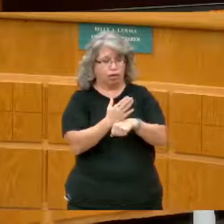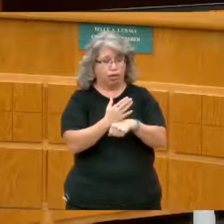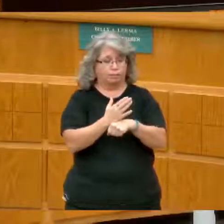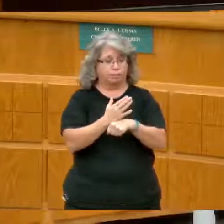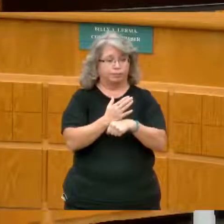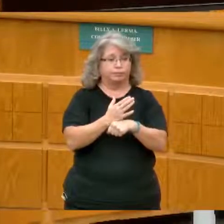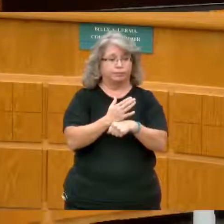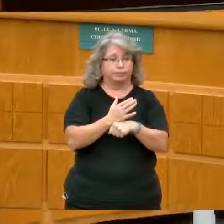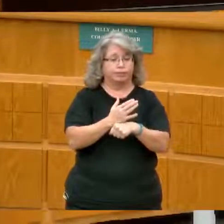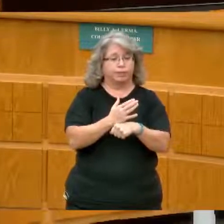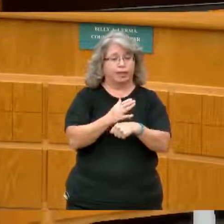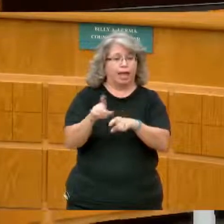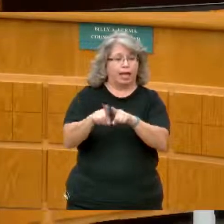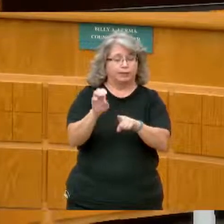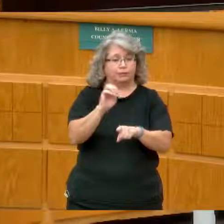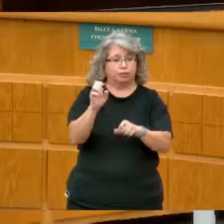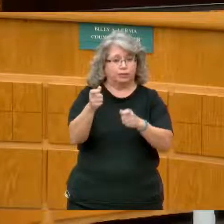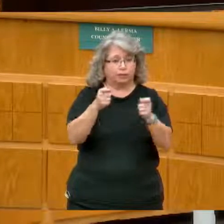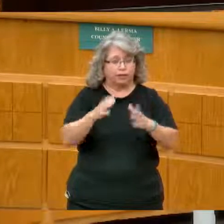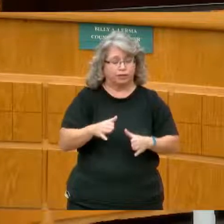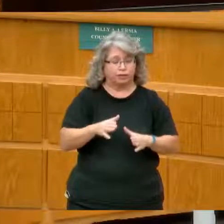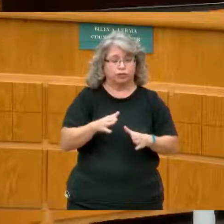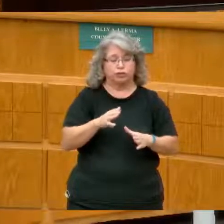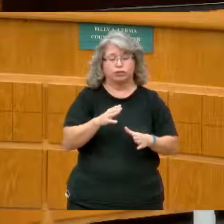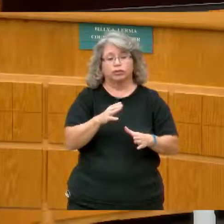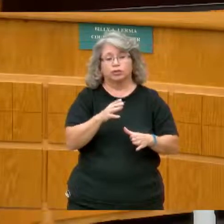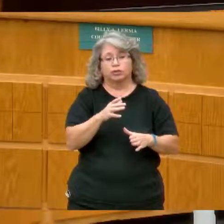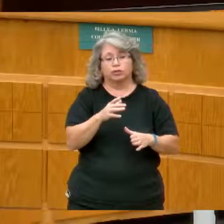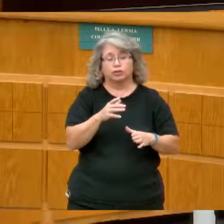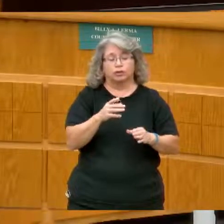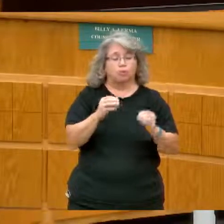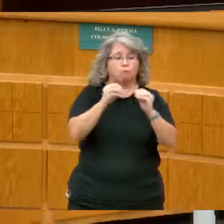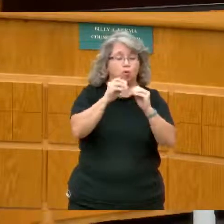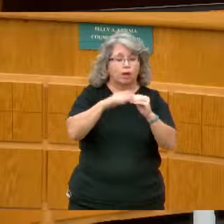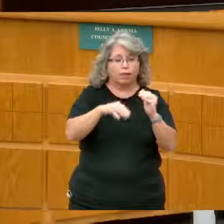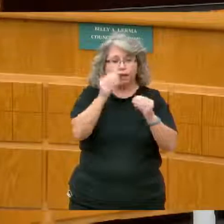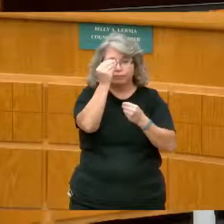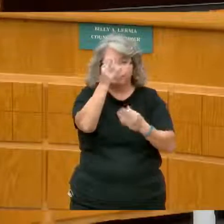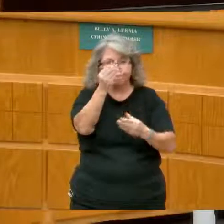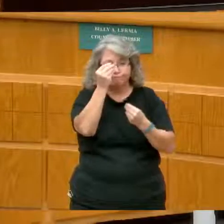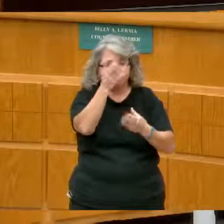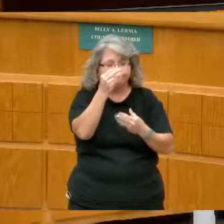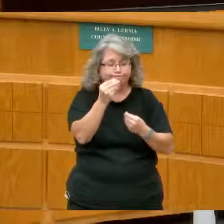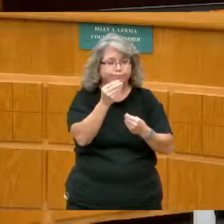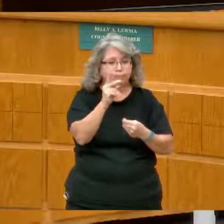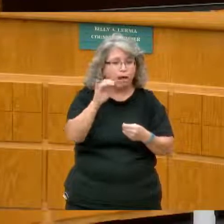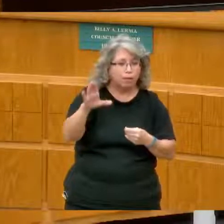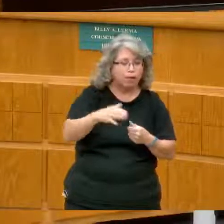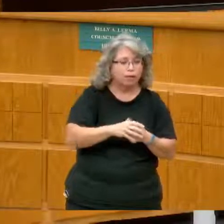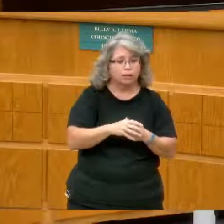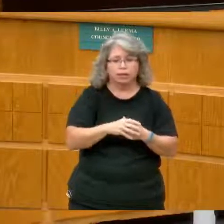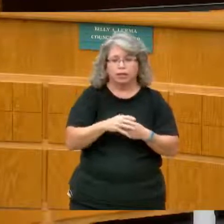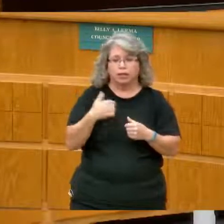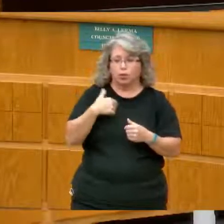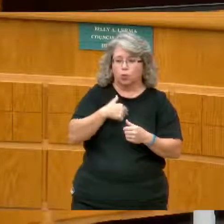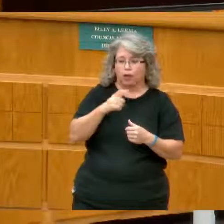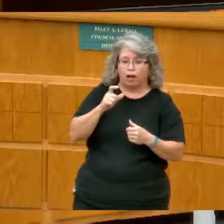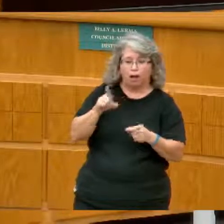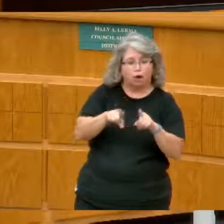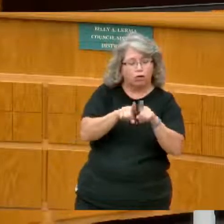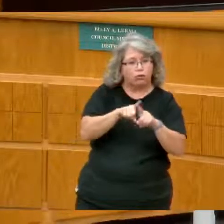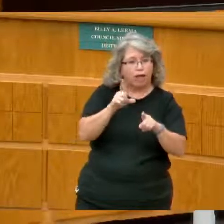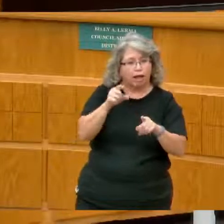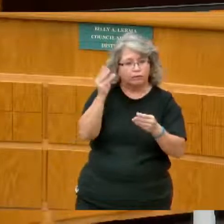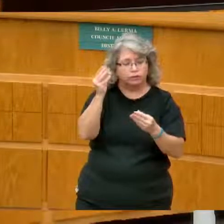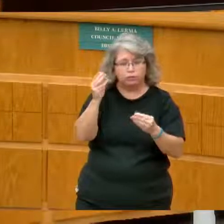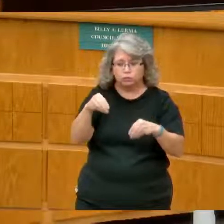the resources and the logistics support and the public messaging support, that we're getting our hospitals the staff they need by